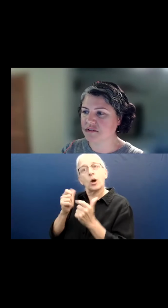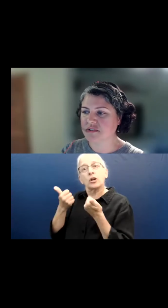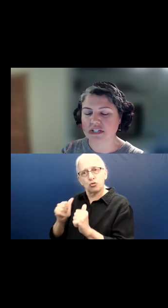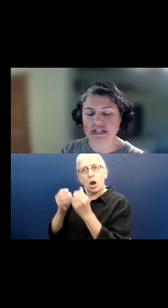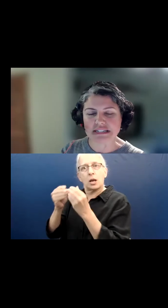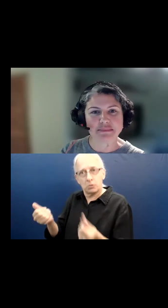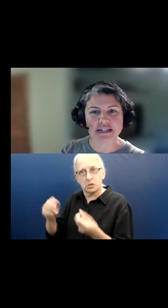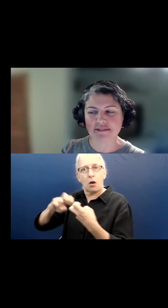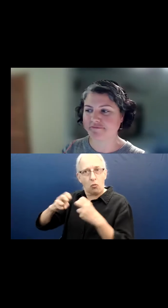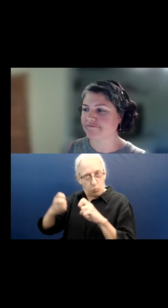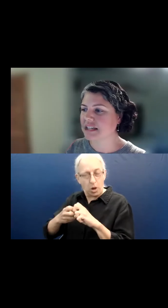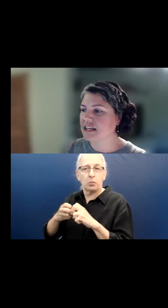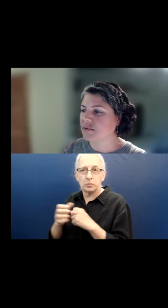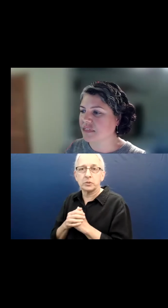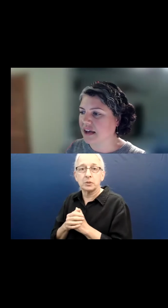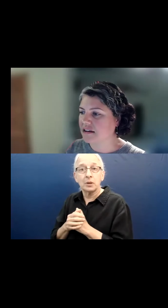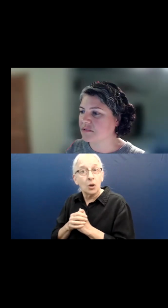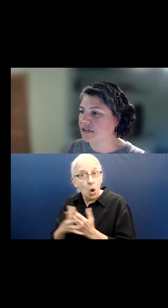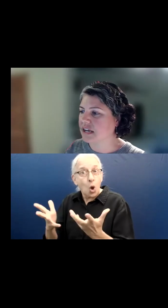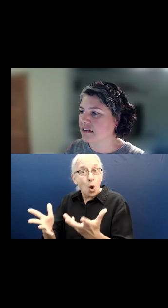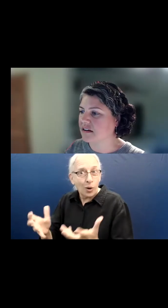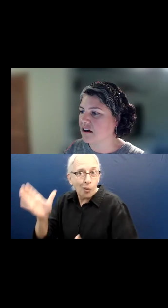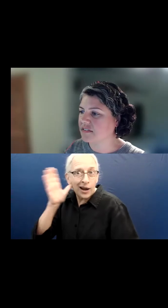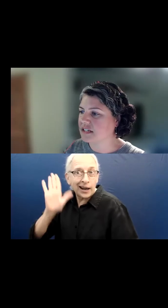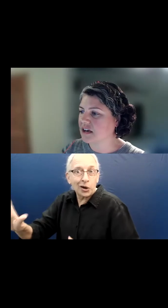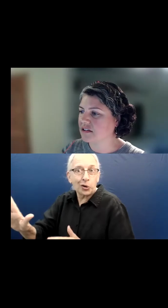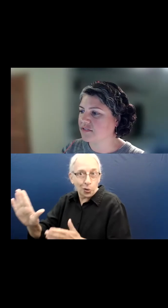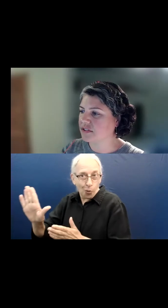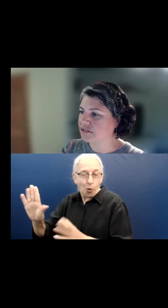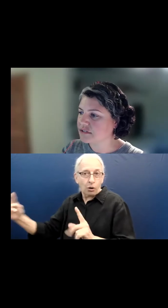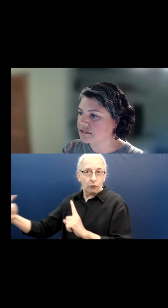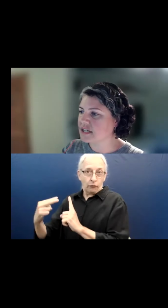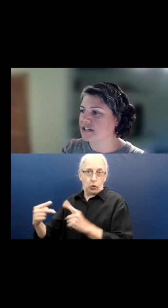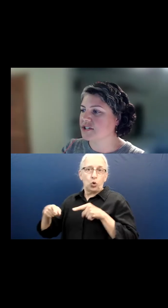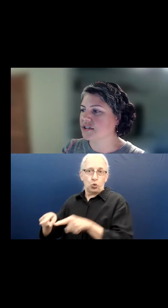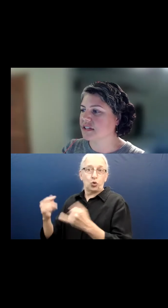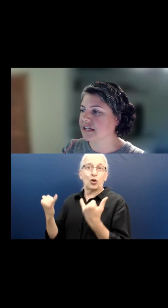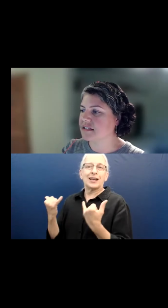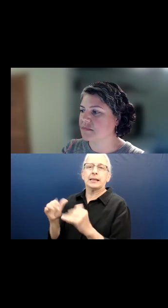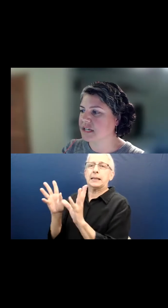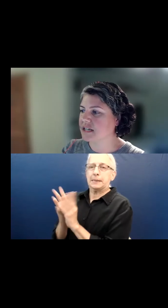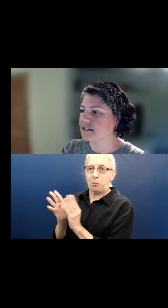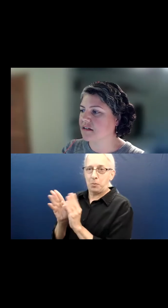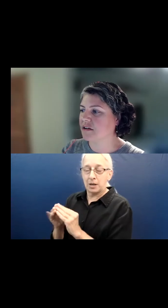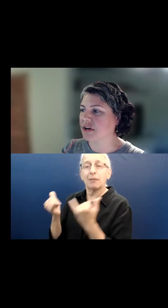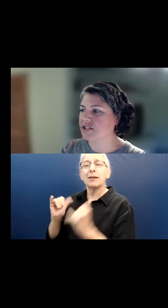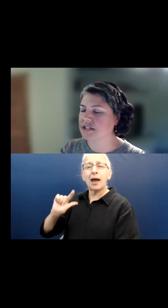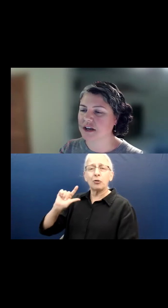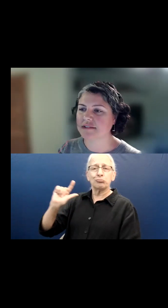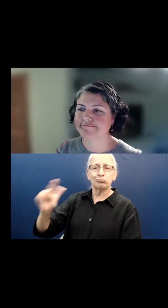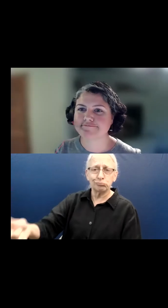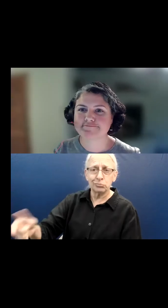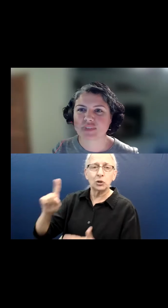conversation with you during tonight's meeting. With that, I'm going to hand it off to Kelly Foley-Cruz to share the latest updates on our